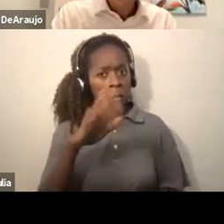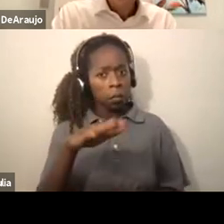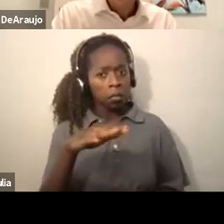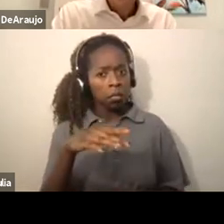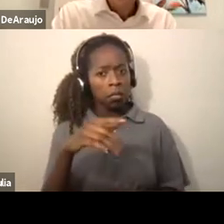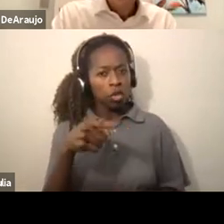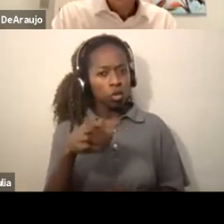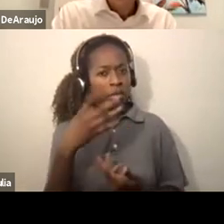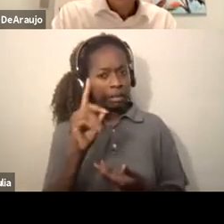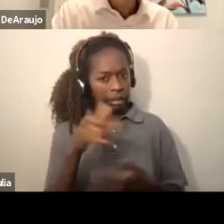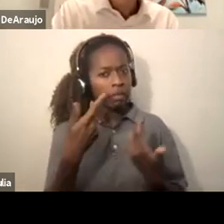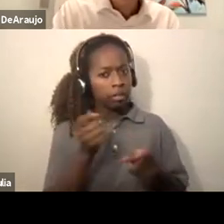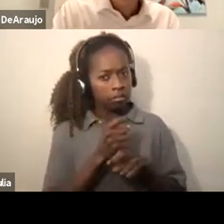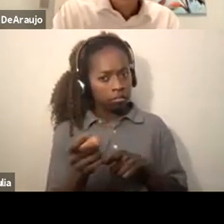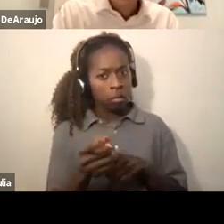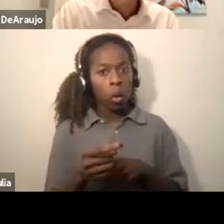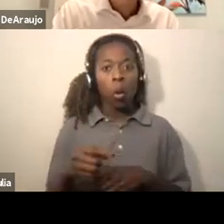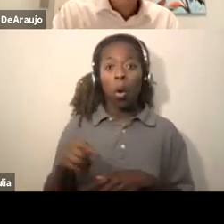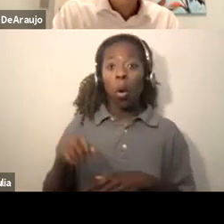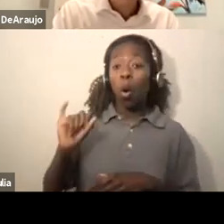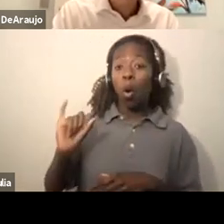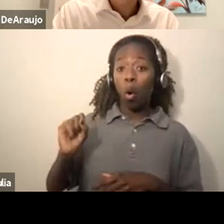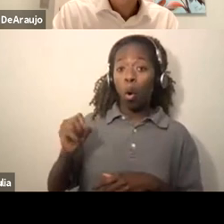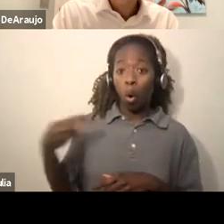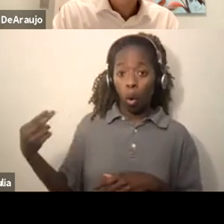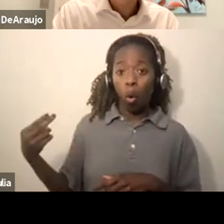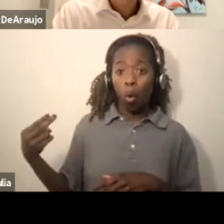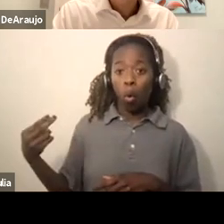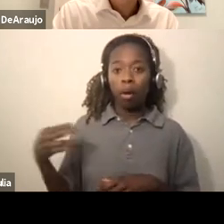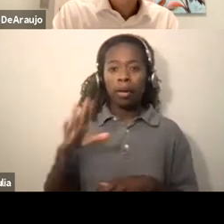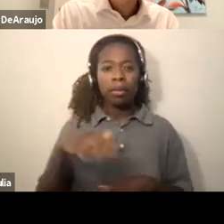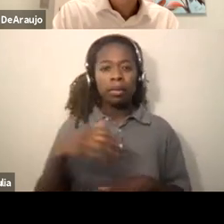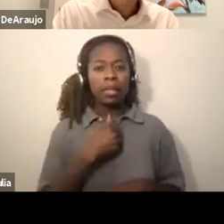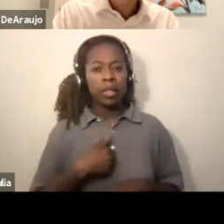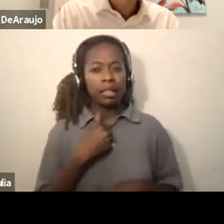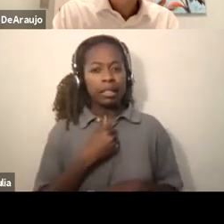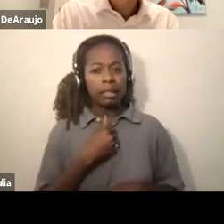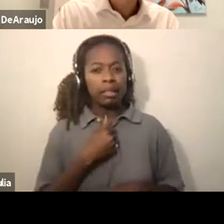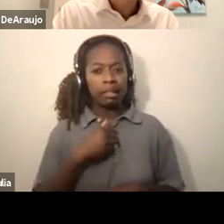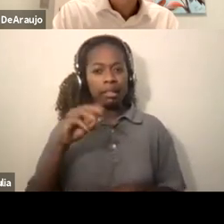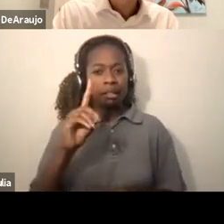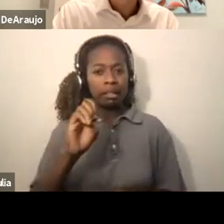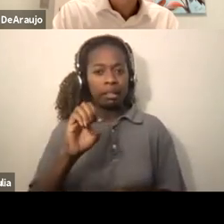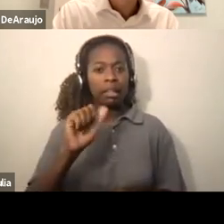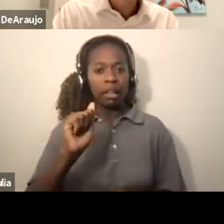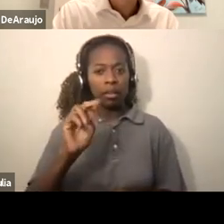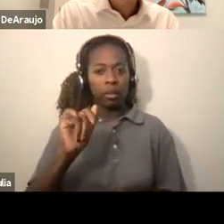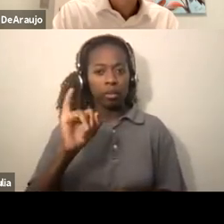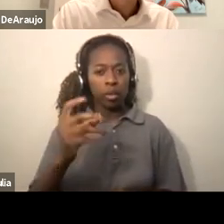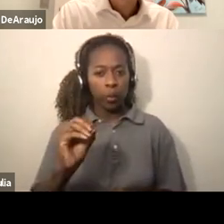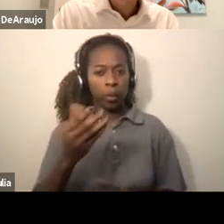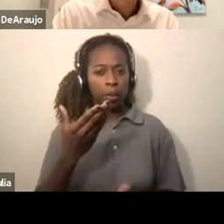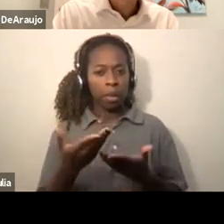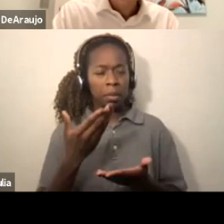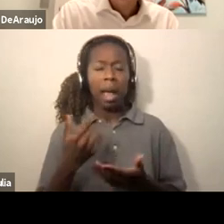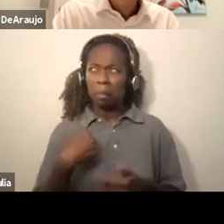send that out oh i'm sorry the school allocations i'm sorry mr d russo it may have been missed in a i i believe it was